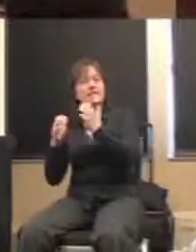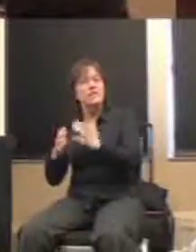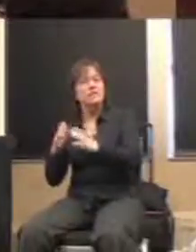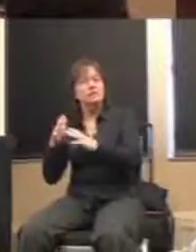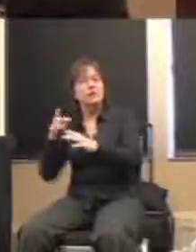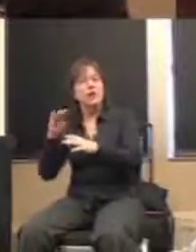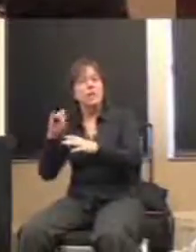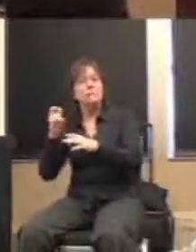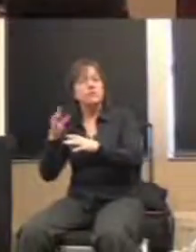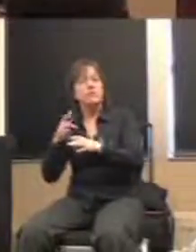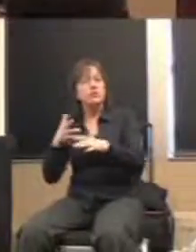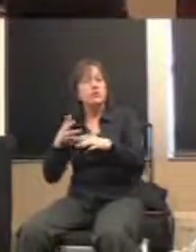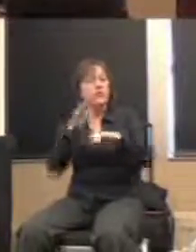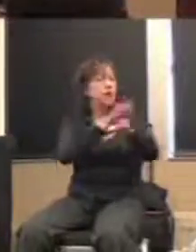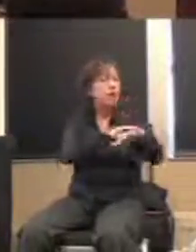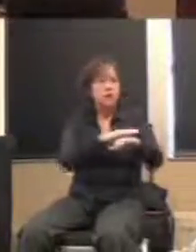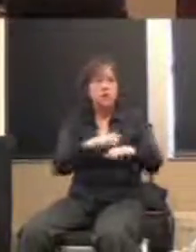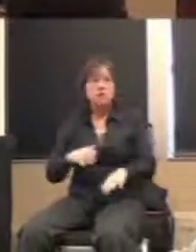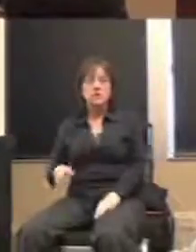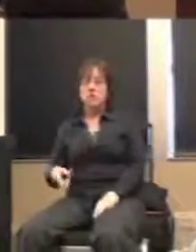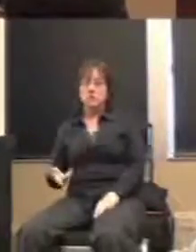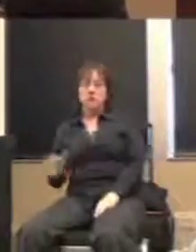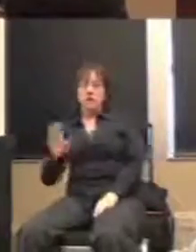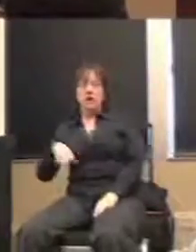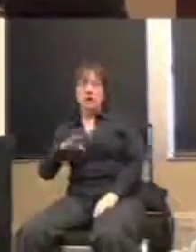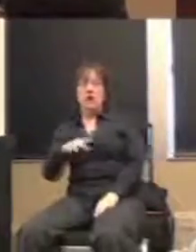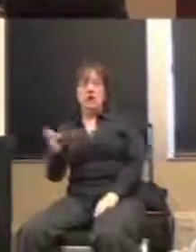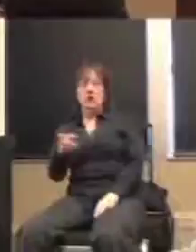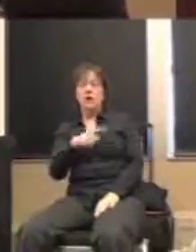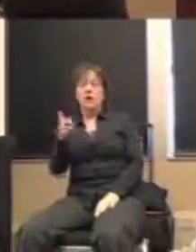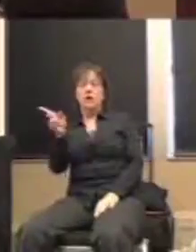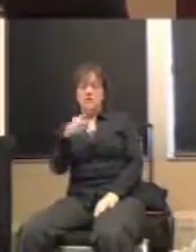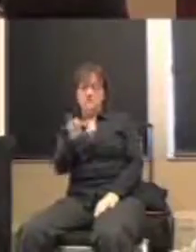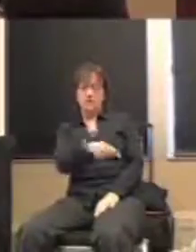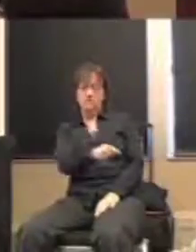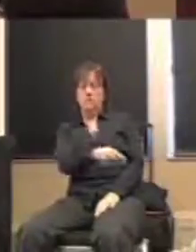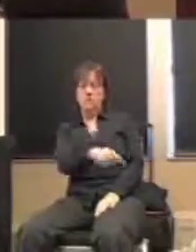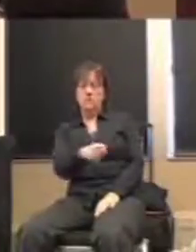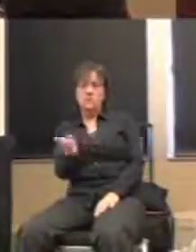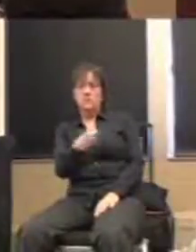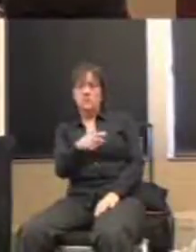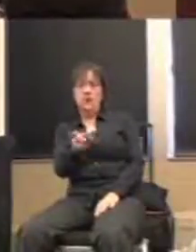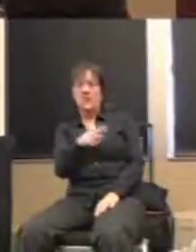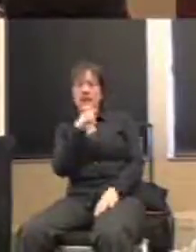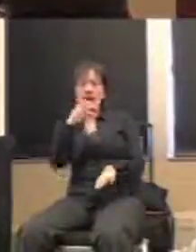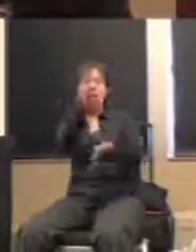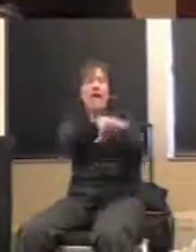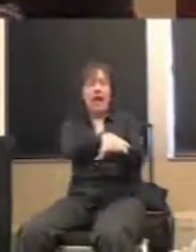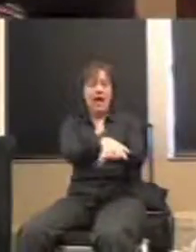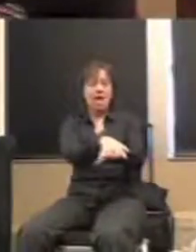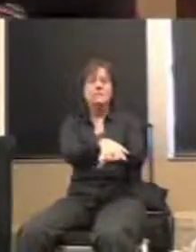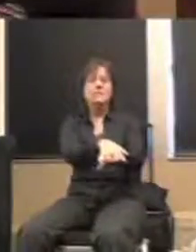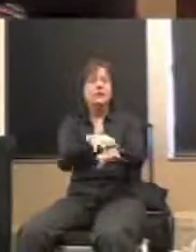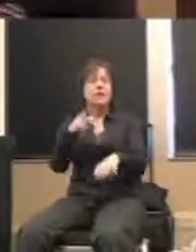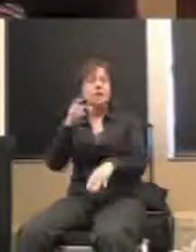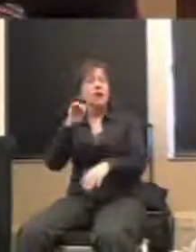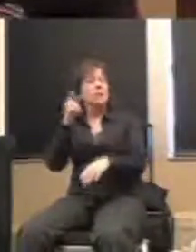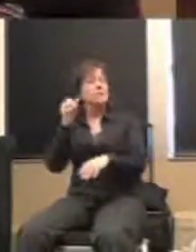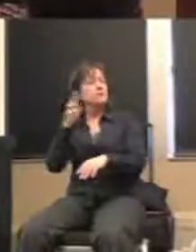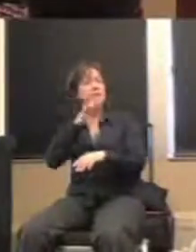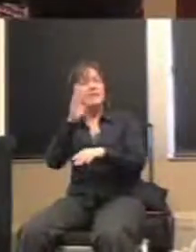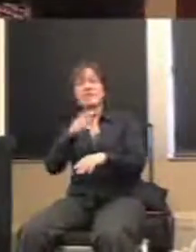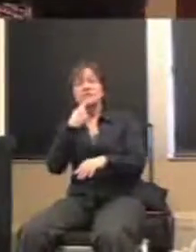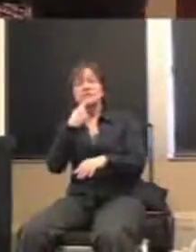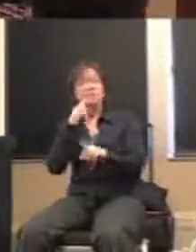your hands out there kind of guiding as a space guider to get them. And that's what the prompter does. The prompter never says a